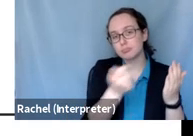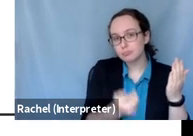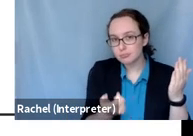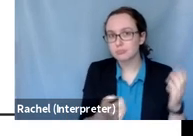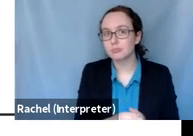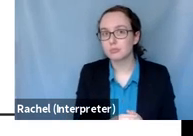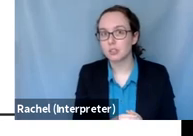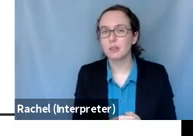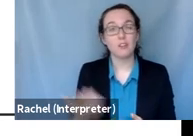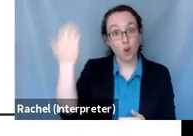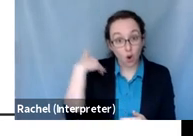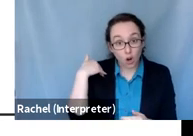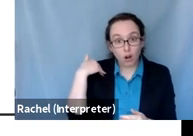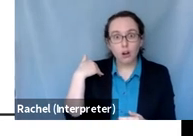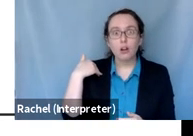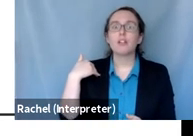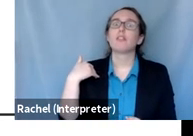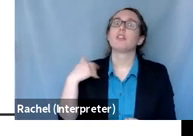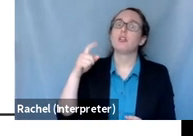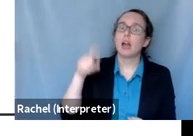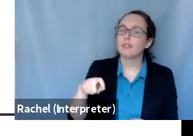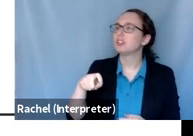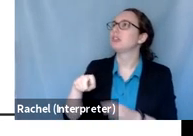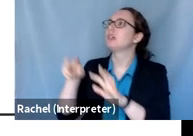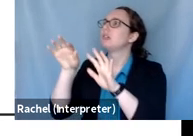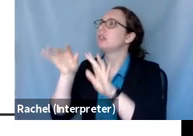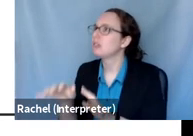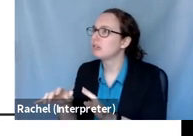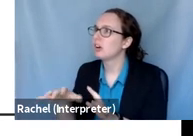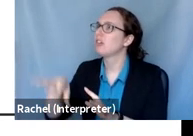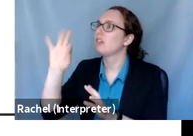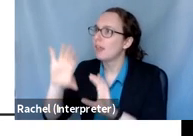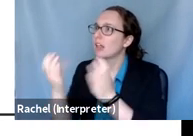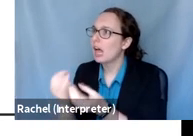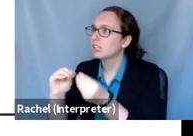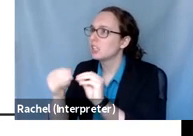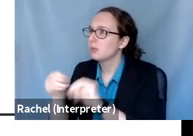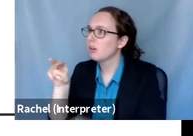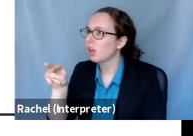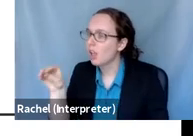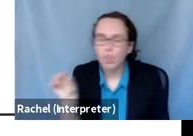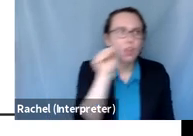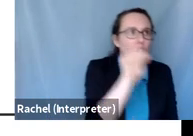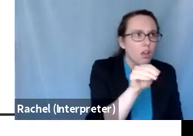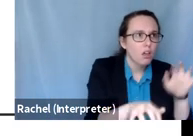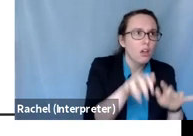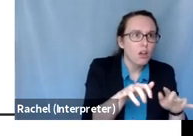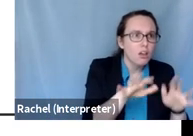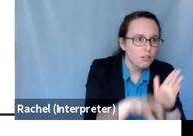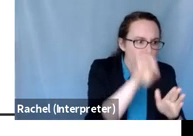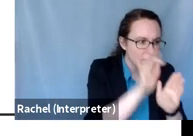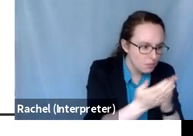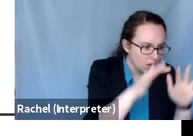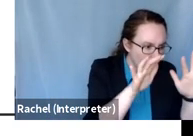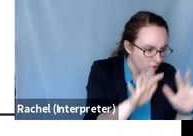find your course, and your book populates, you got to hit what option you want. But this one kind of does the shopping for you, similar to the shop by author once